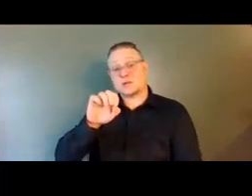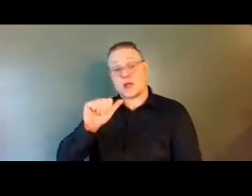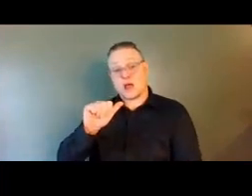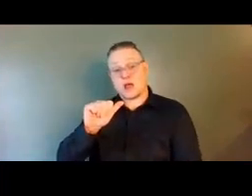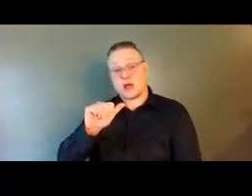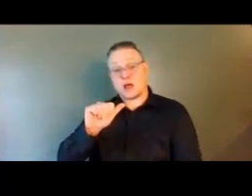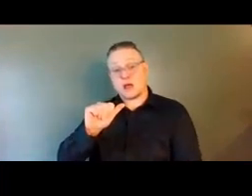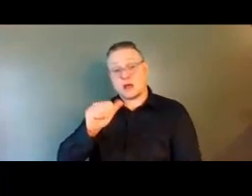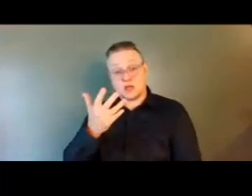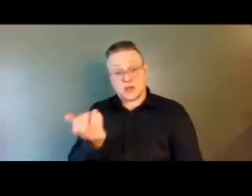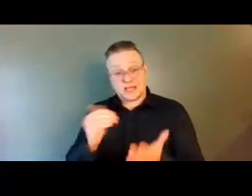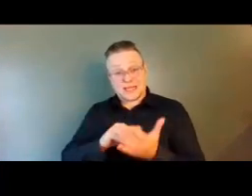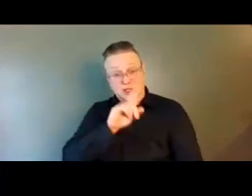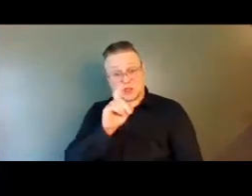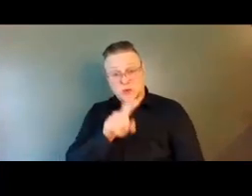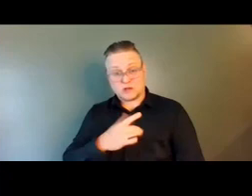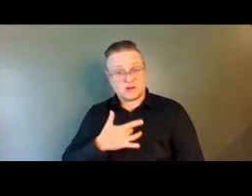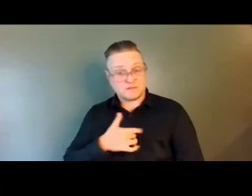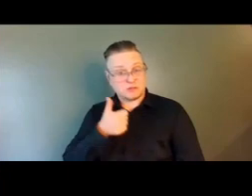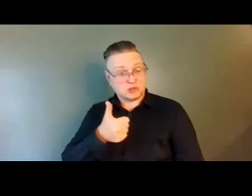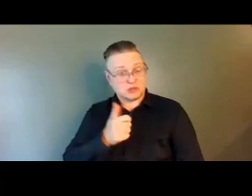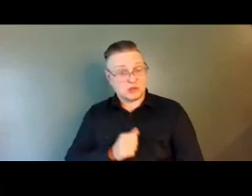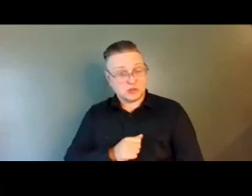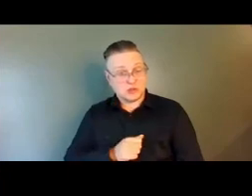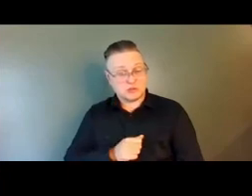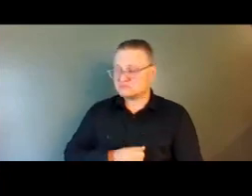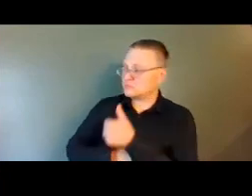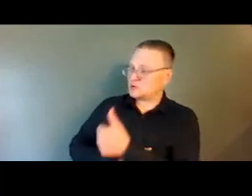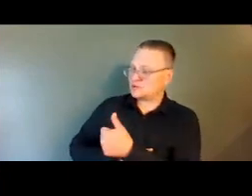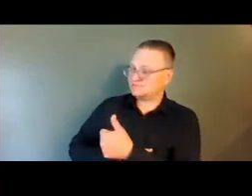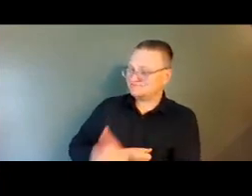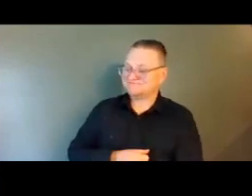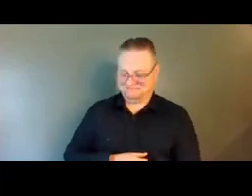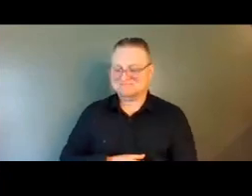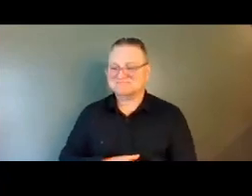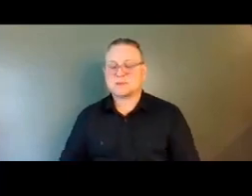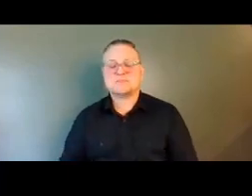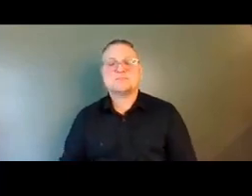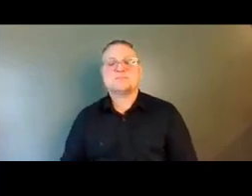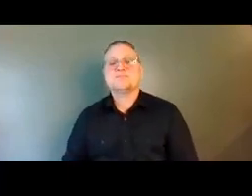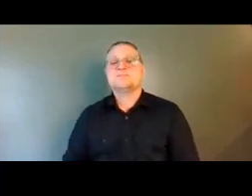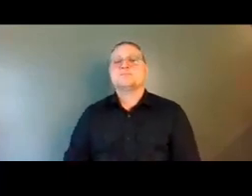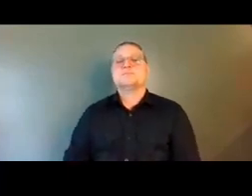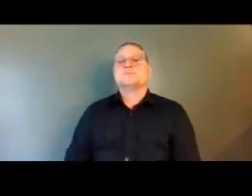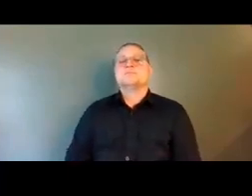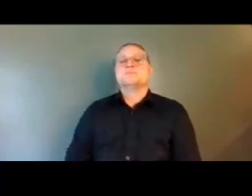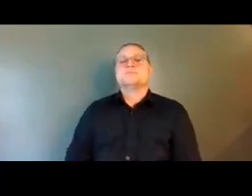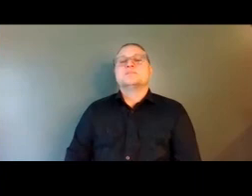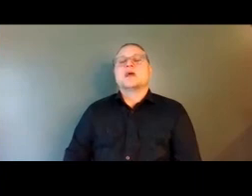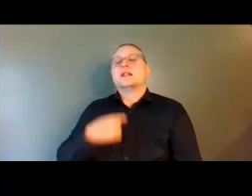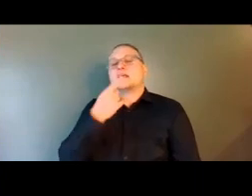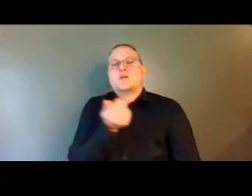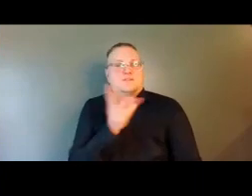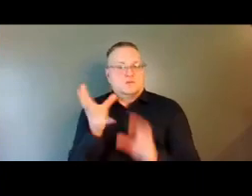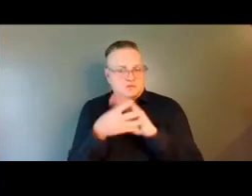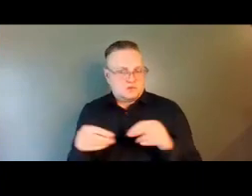Would you like me to repeat the question, or are you good? I'm good, thank you. Okay. So I'd like to tell a few stories,